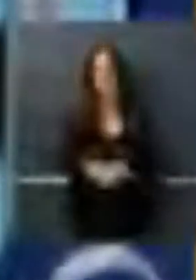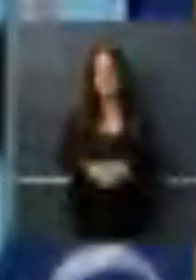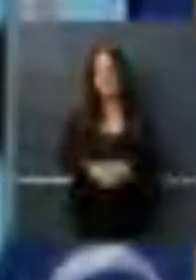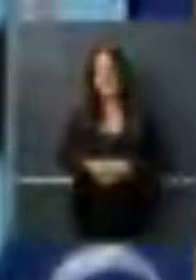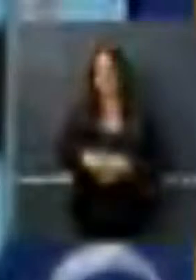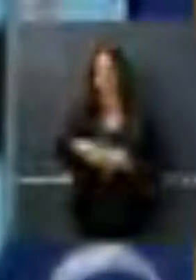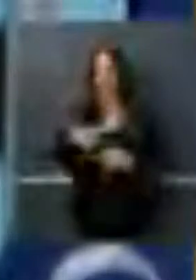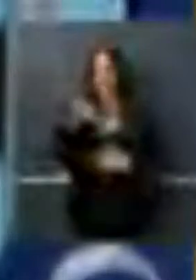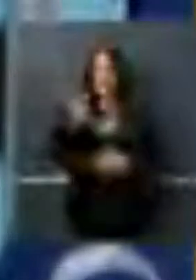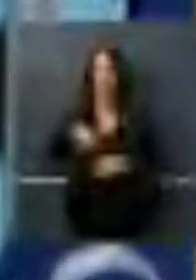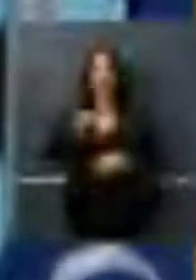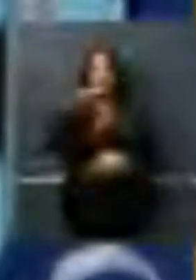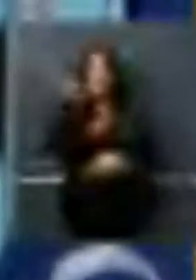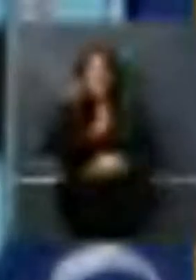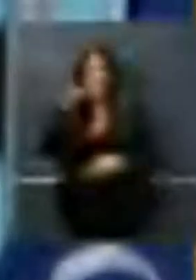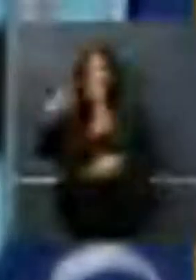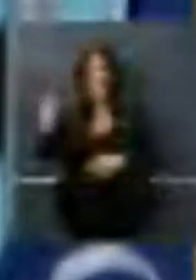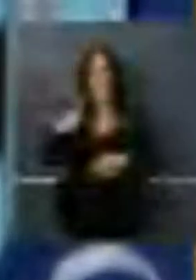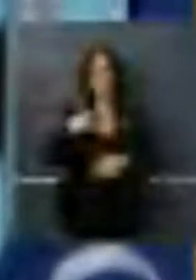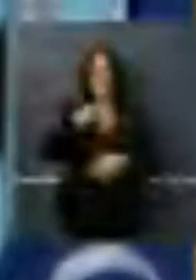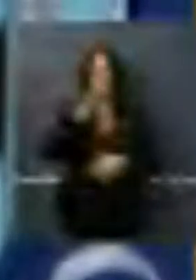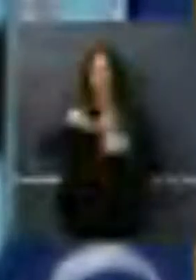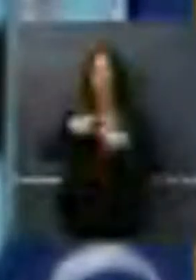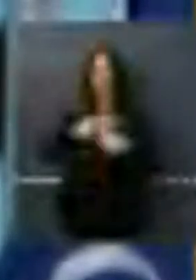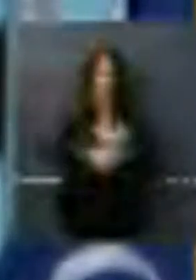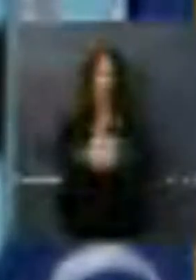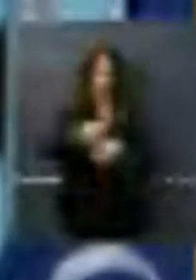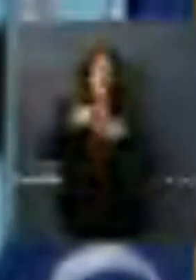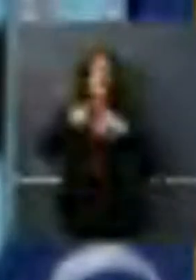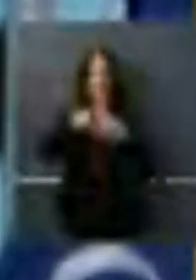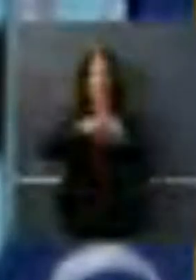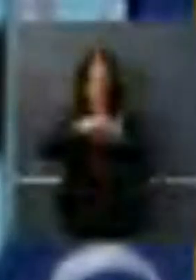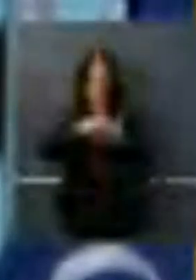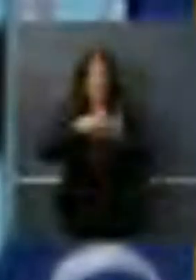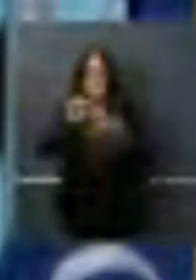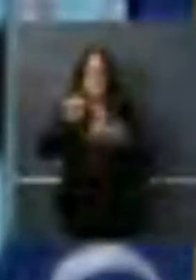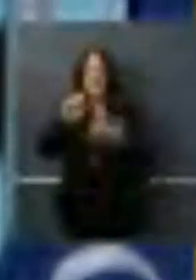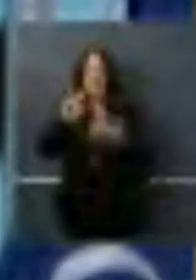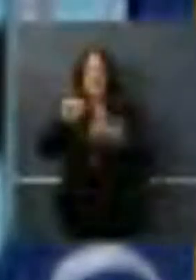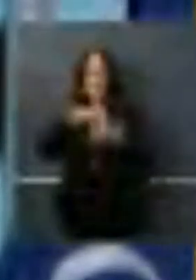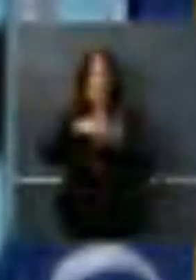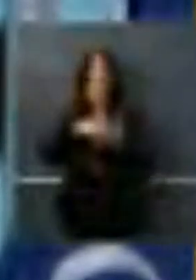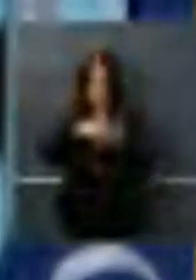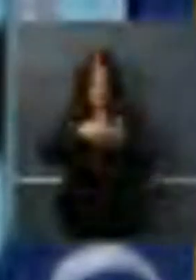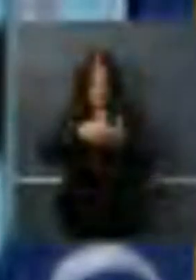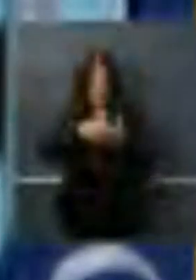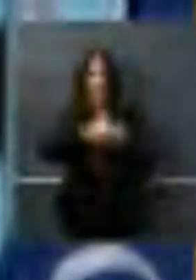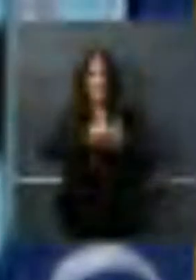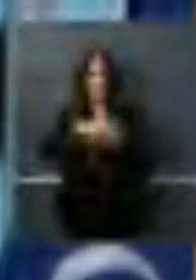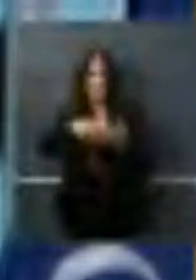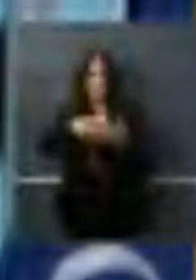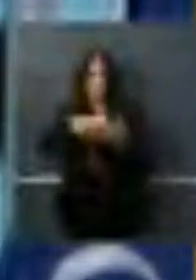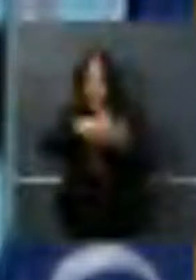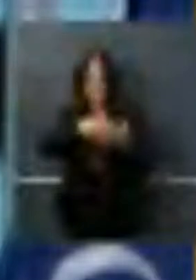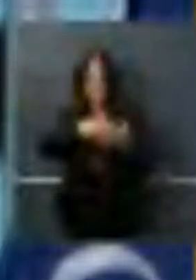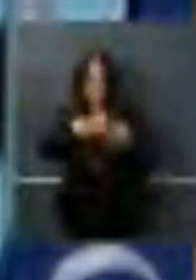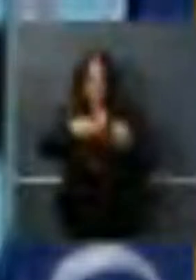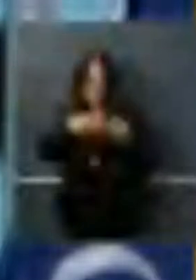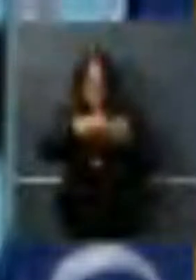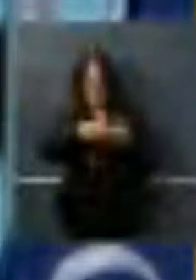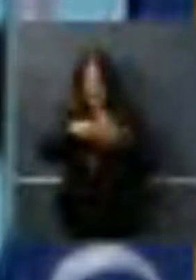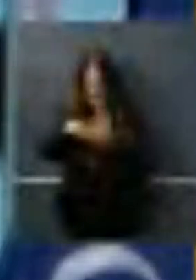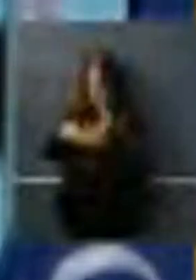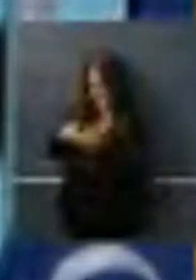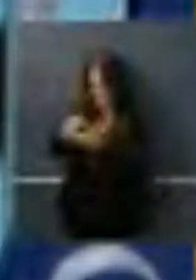made an announcement, and I appreciated one of the reporters wisely said, did you say 1.1 million serology